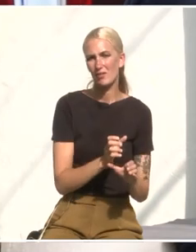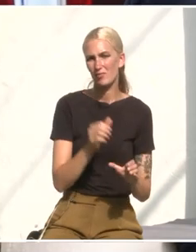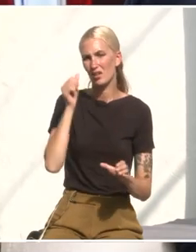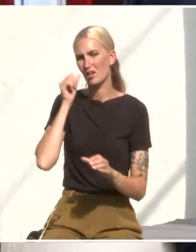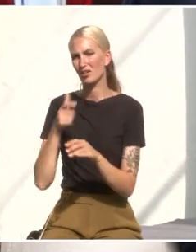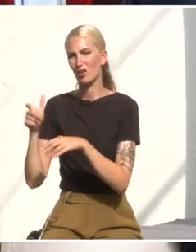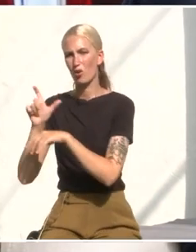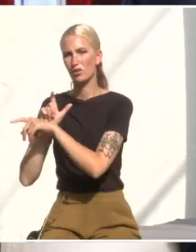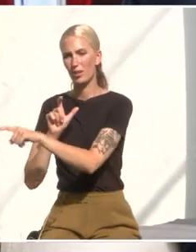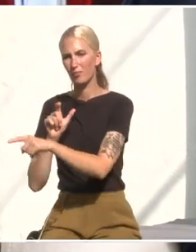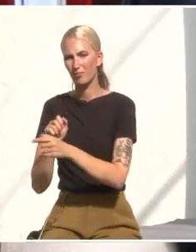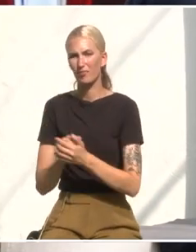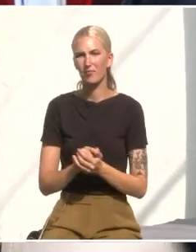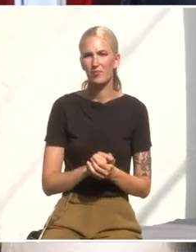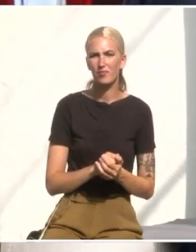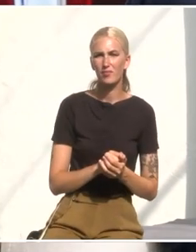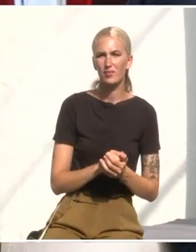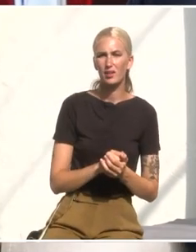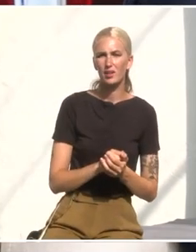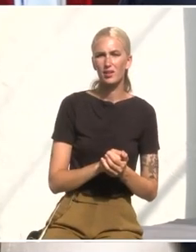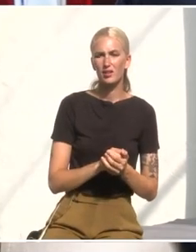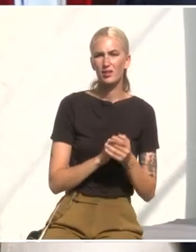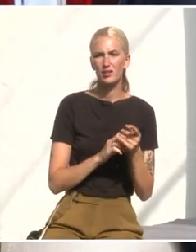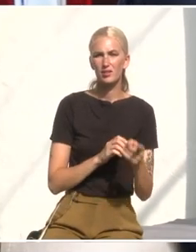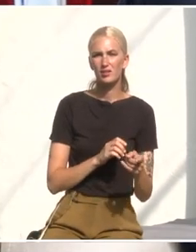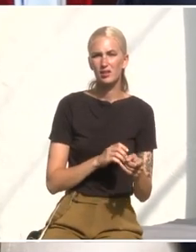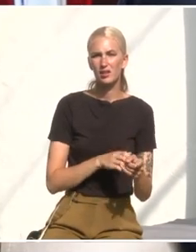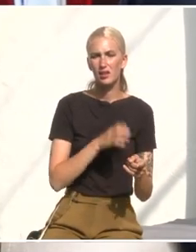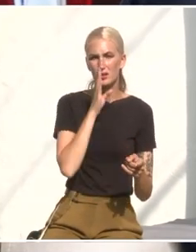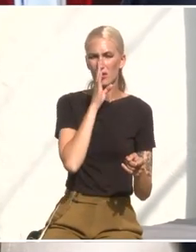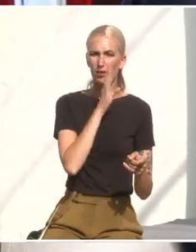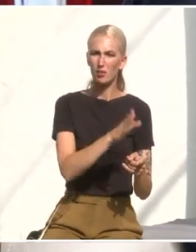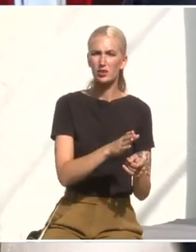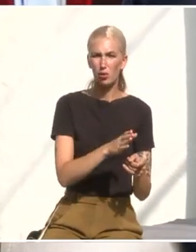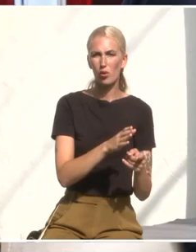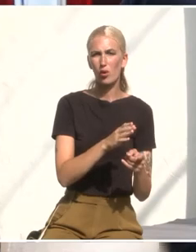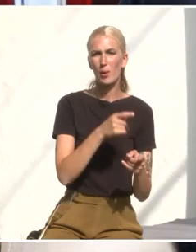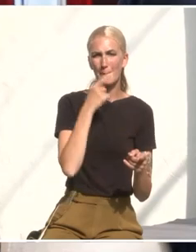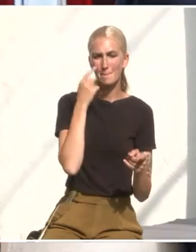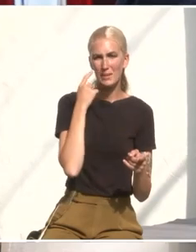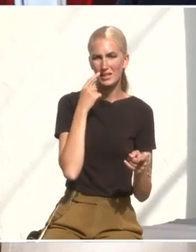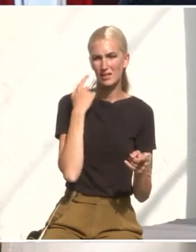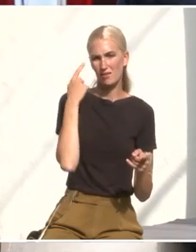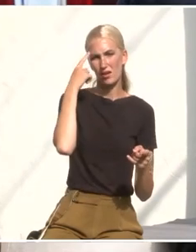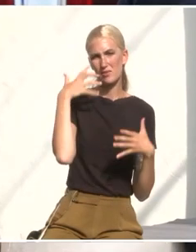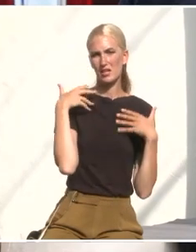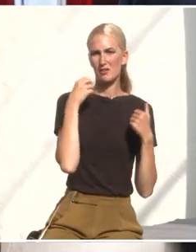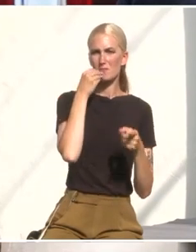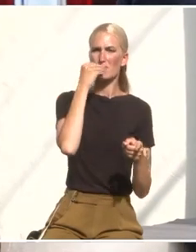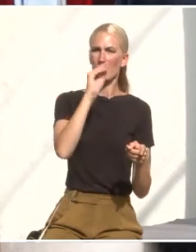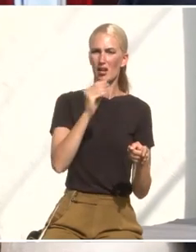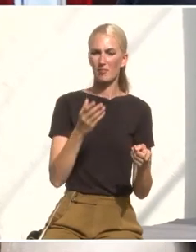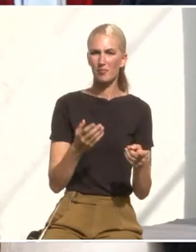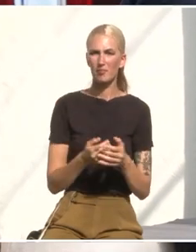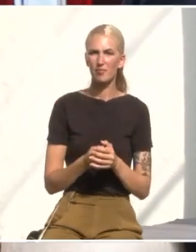men report even better health than women do. So for me, the picture is, and I'm